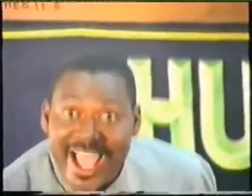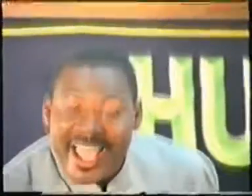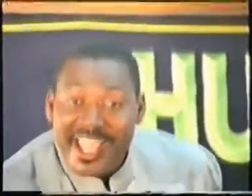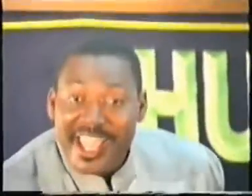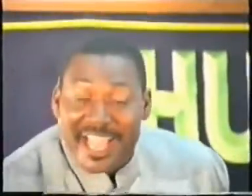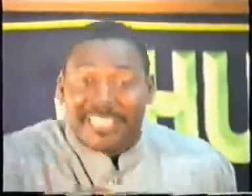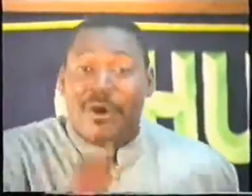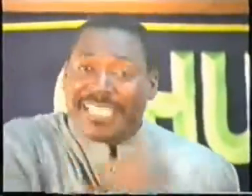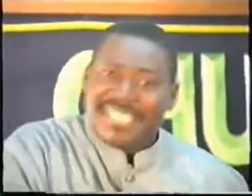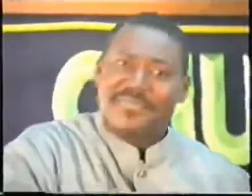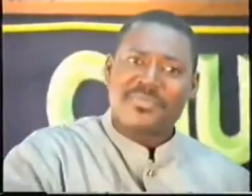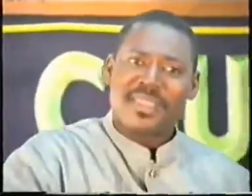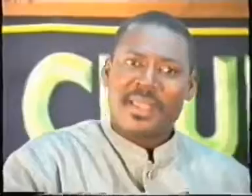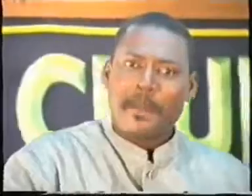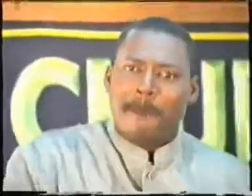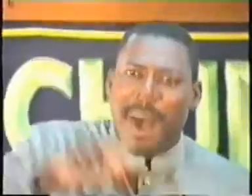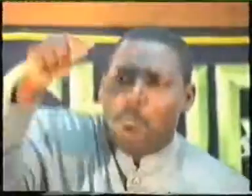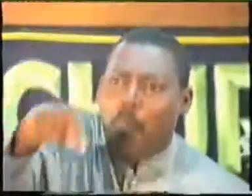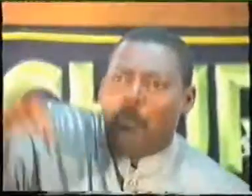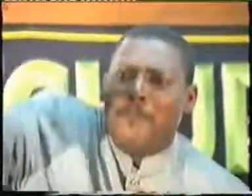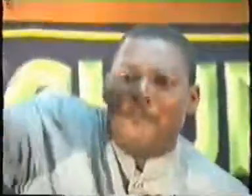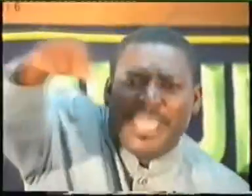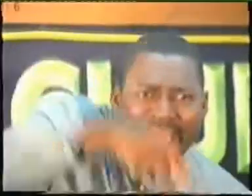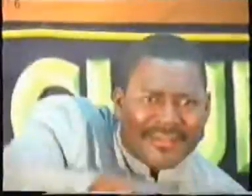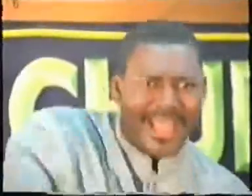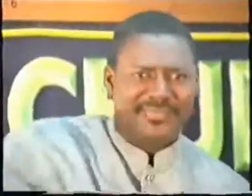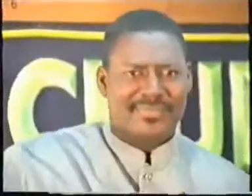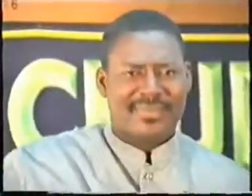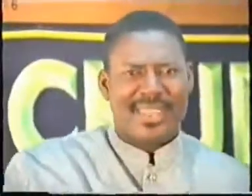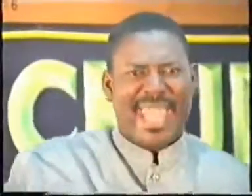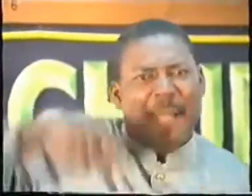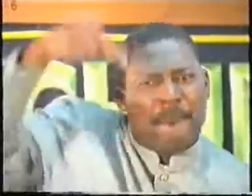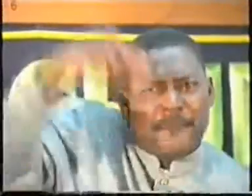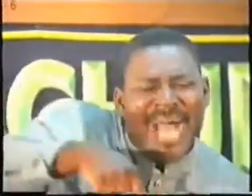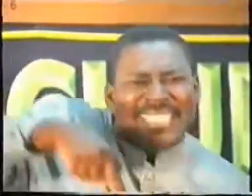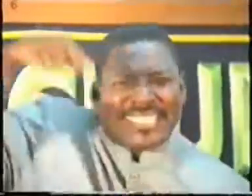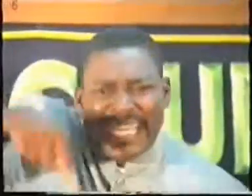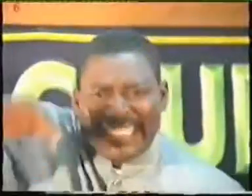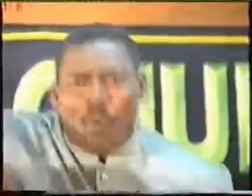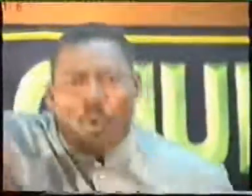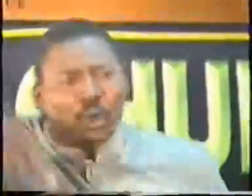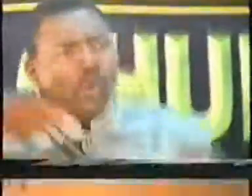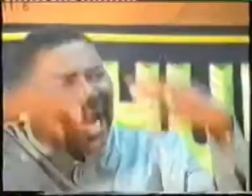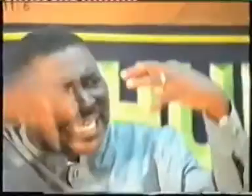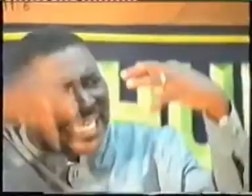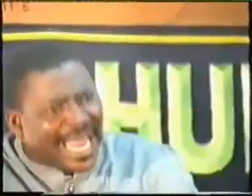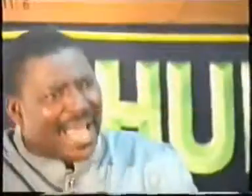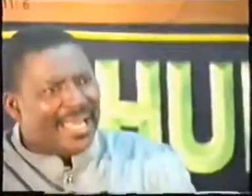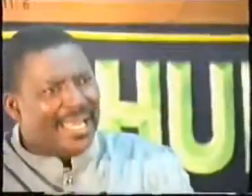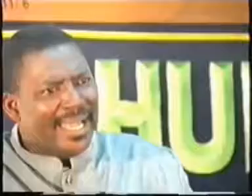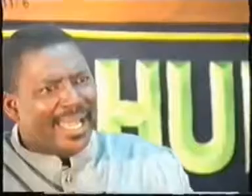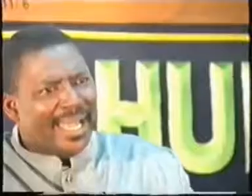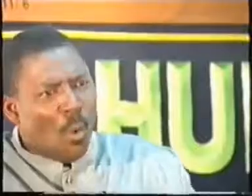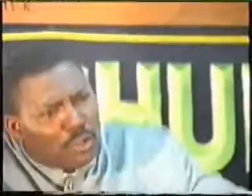Hallelujah. And you say, Mamumu biara, Emma Sadia, Onuan